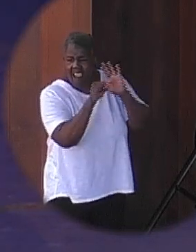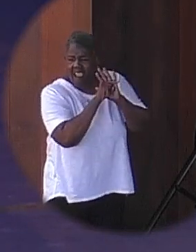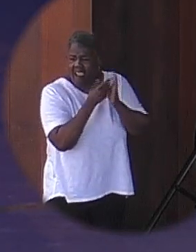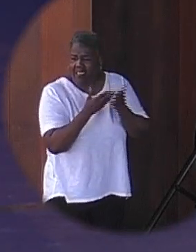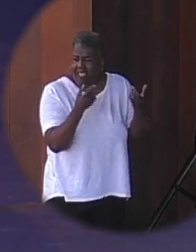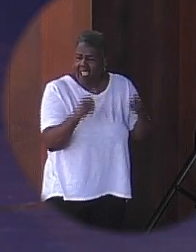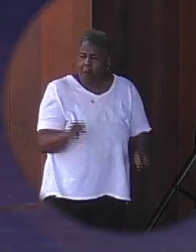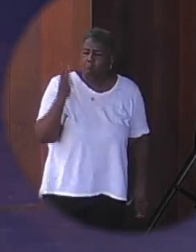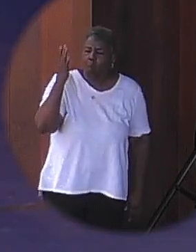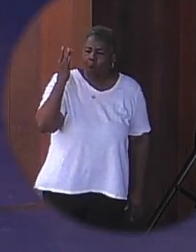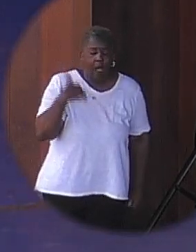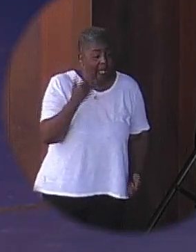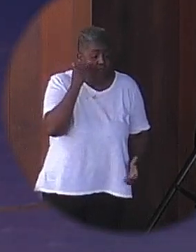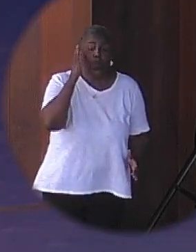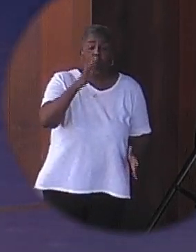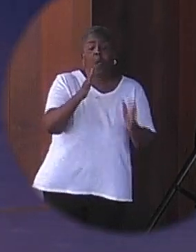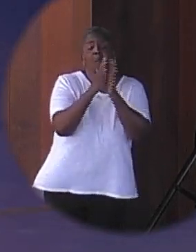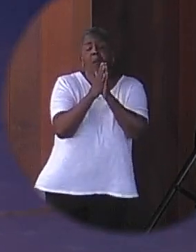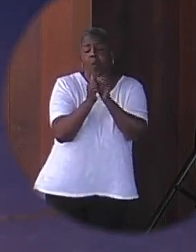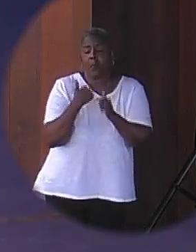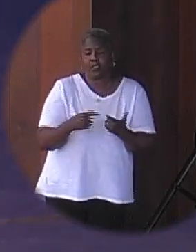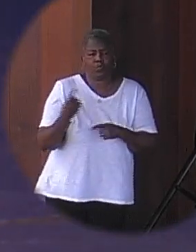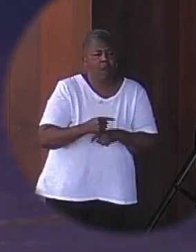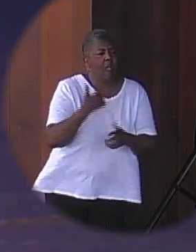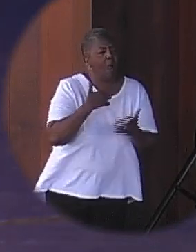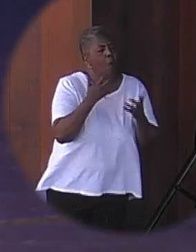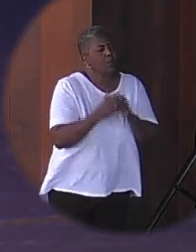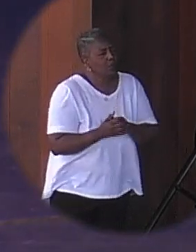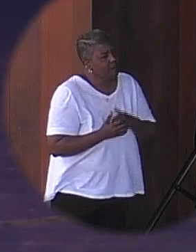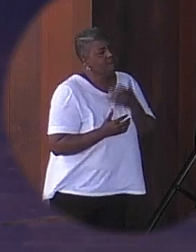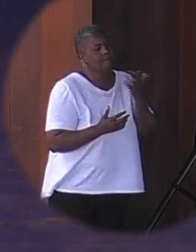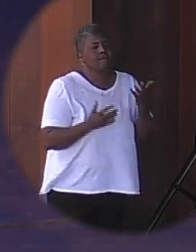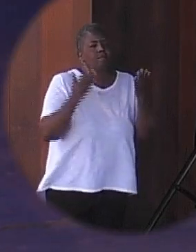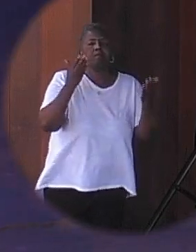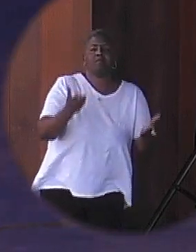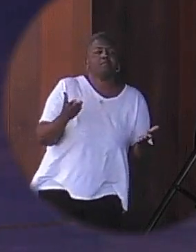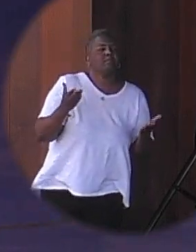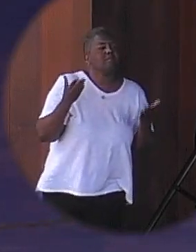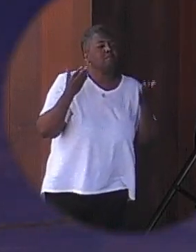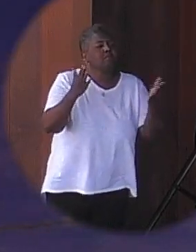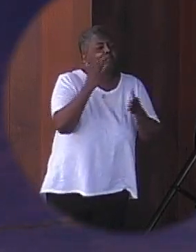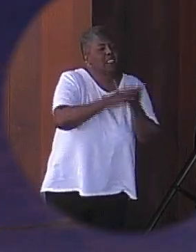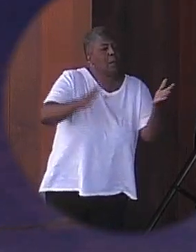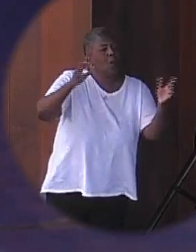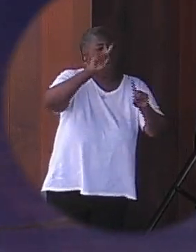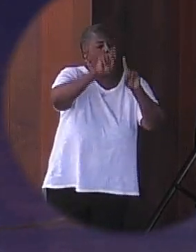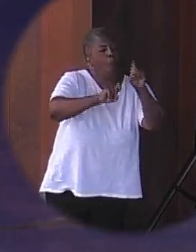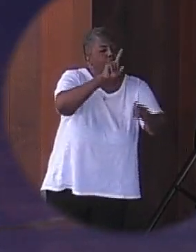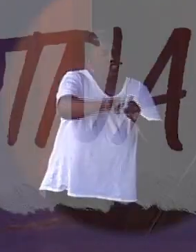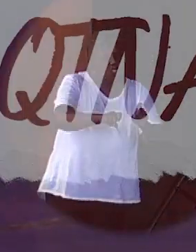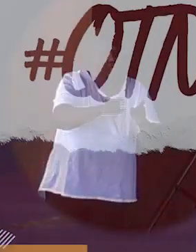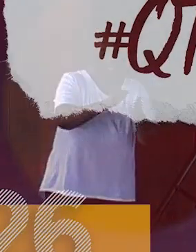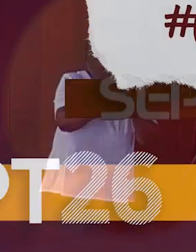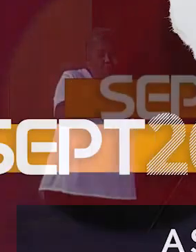us? If you would pray with me today, I want to raise some questions that need